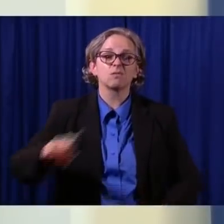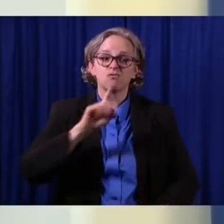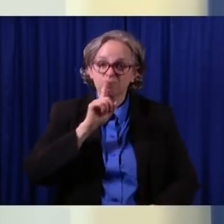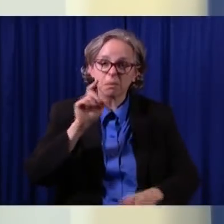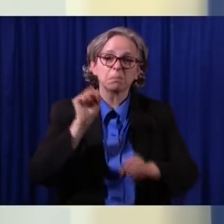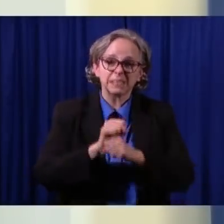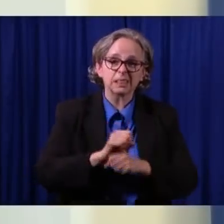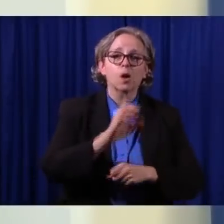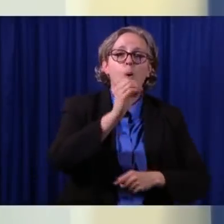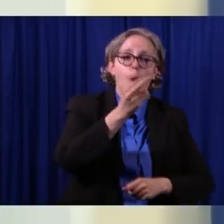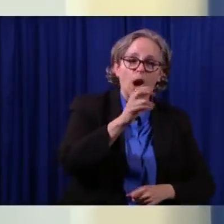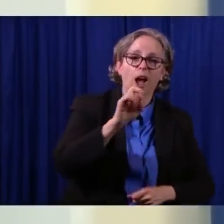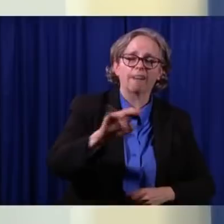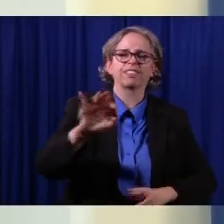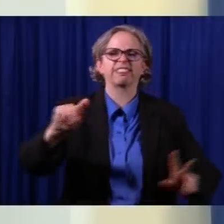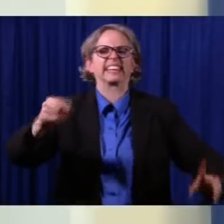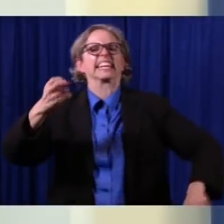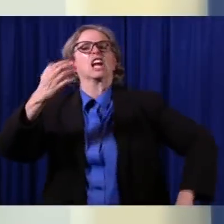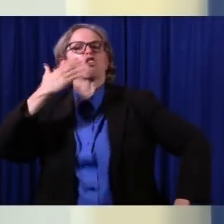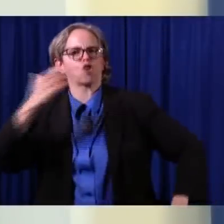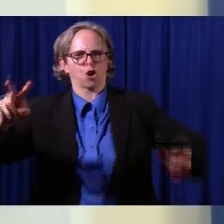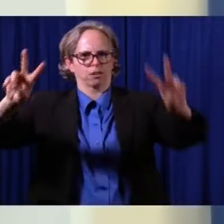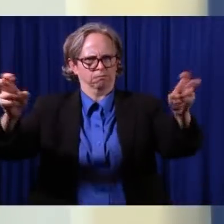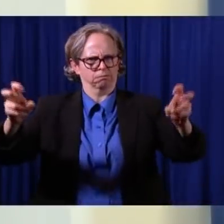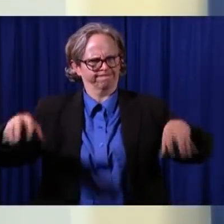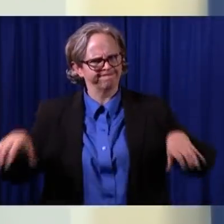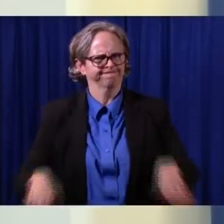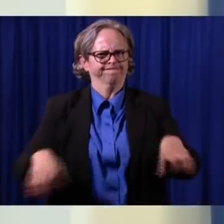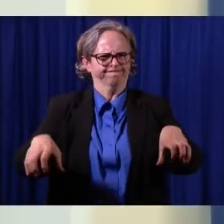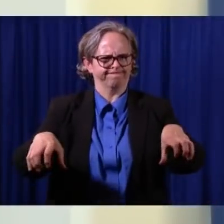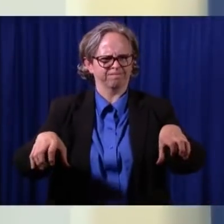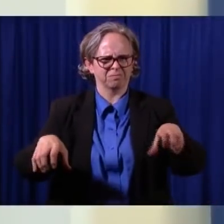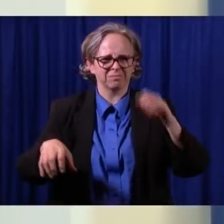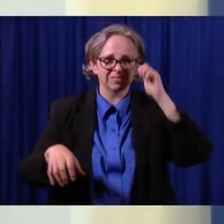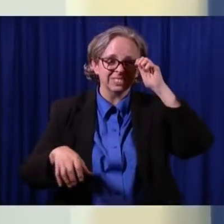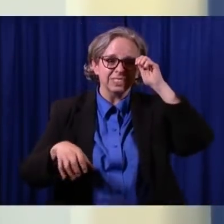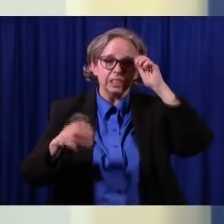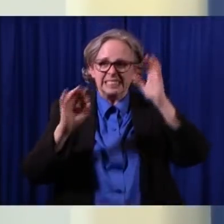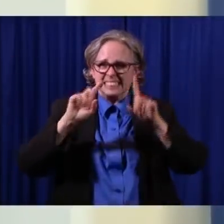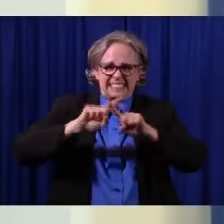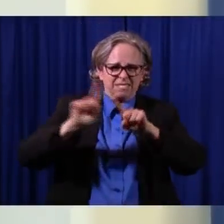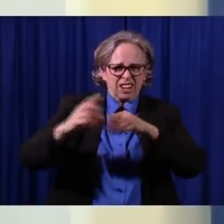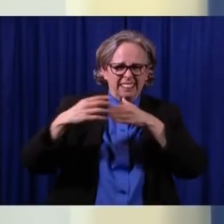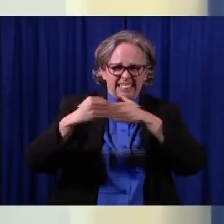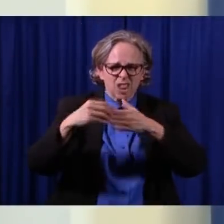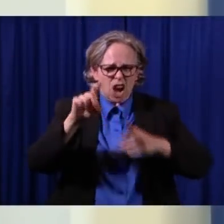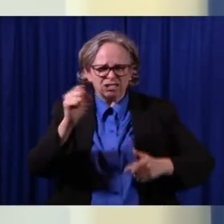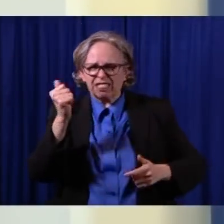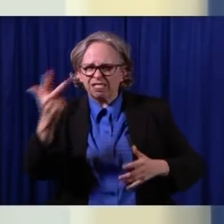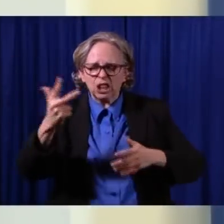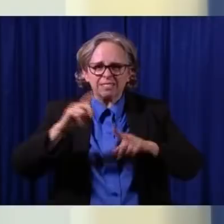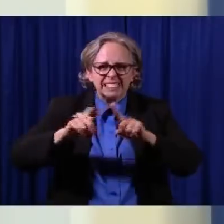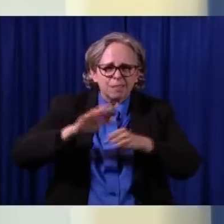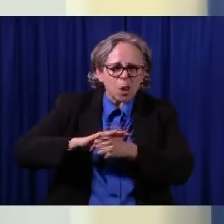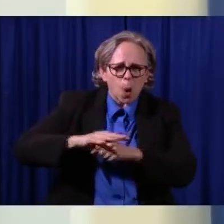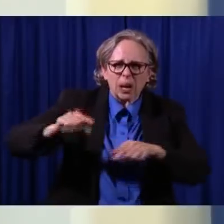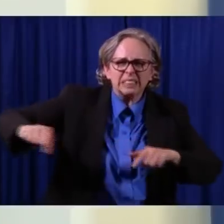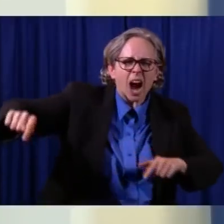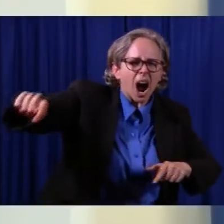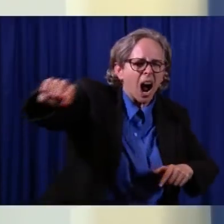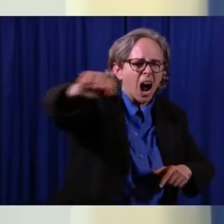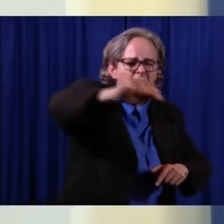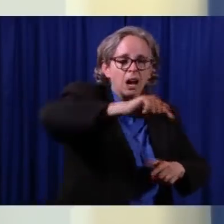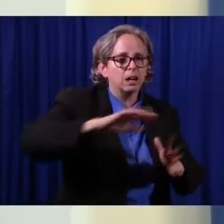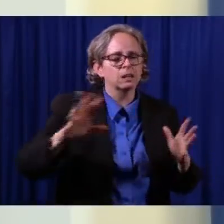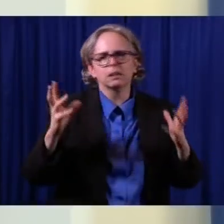to the leadership of 113 local health departments and their employees. This, honestly, Ohio, are